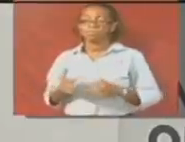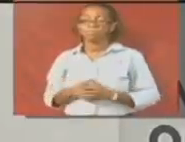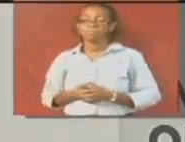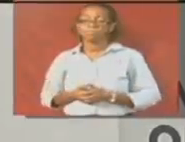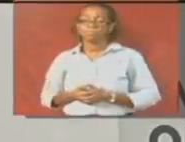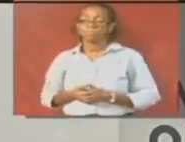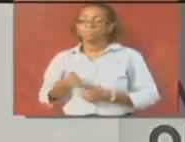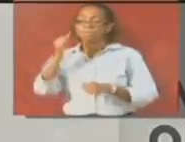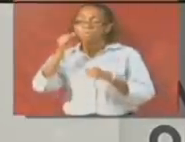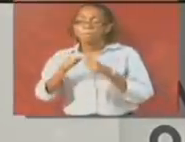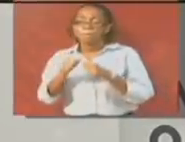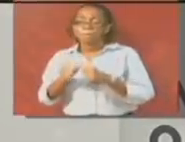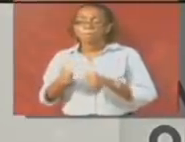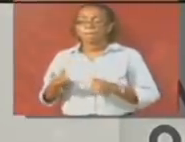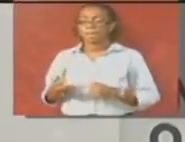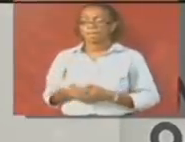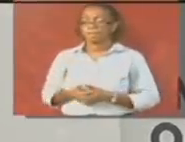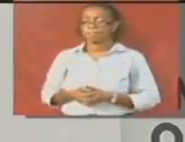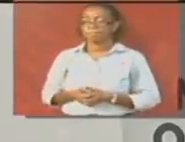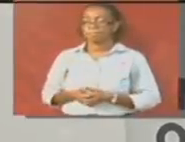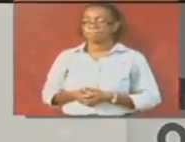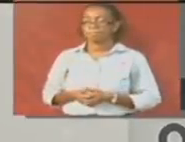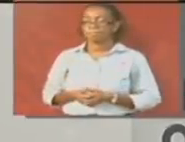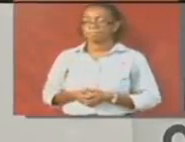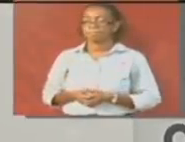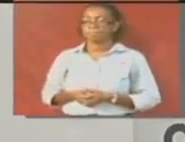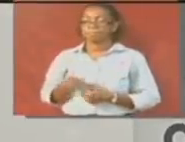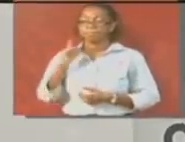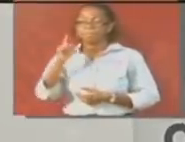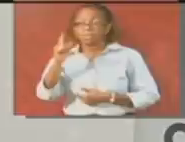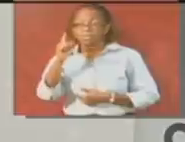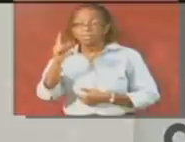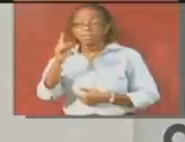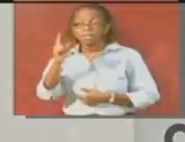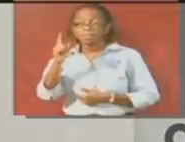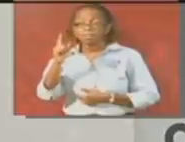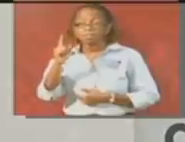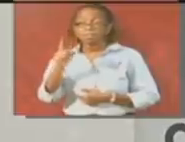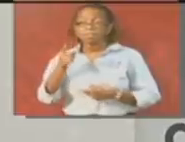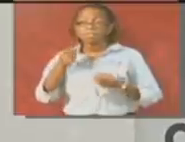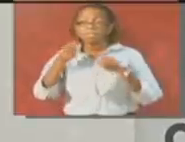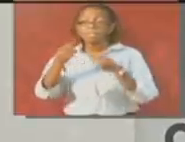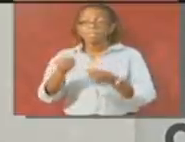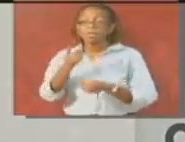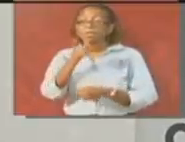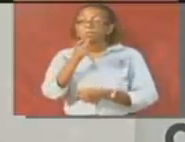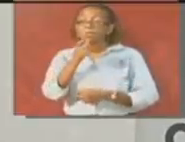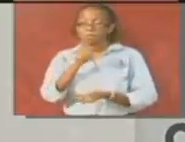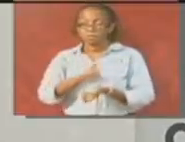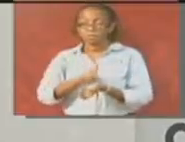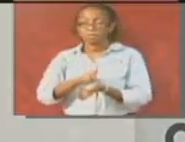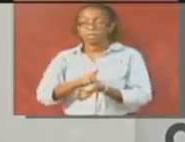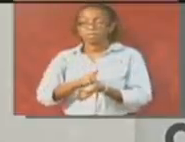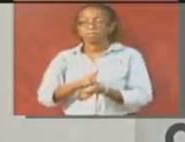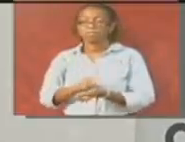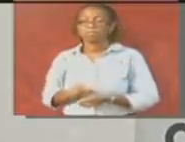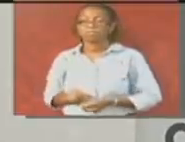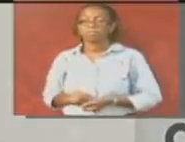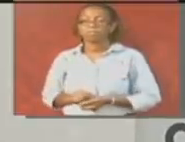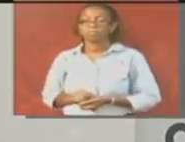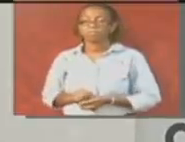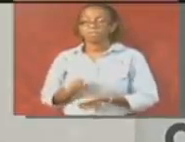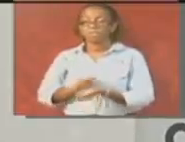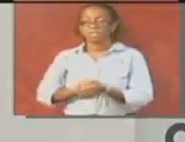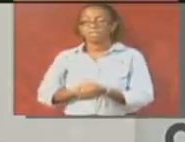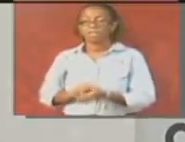our initial target population would have been, in phase 1, healthcare workers, persons 60 plus